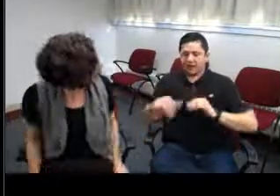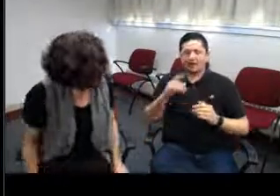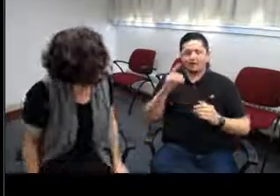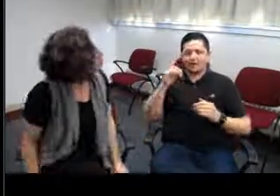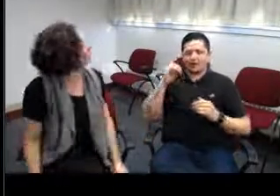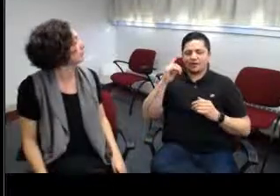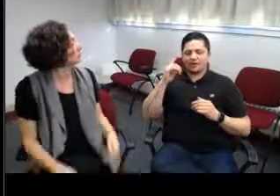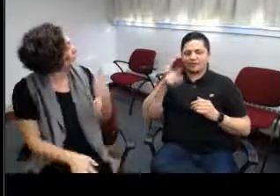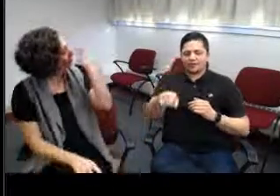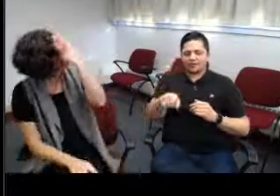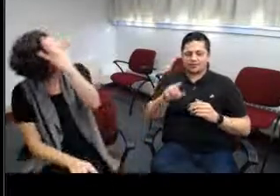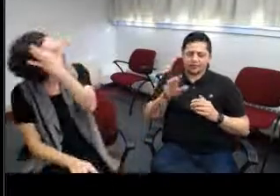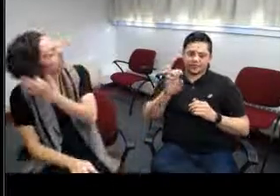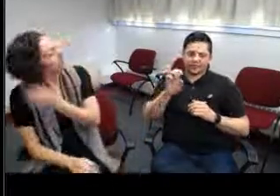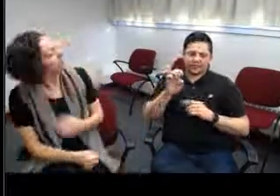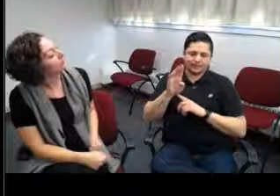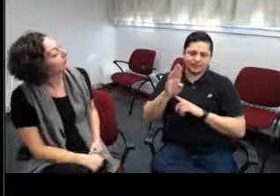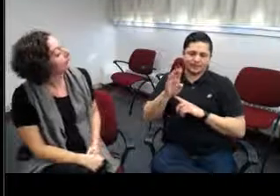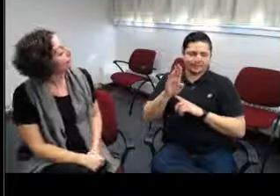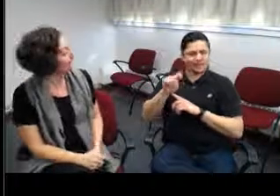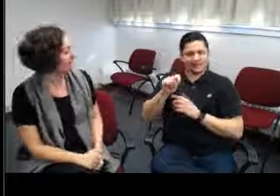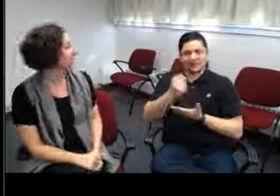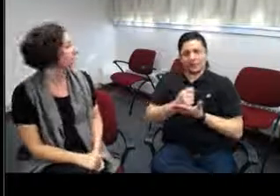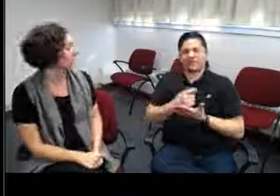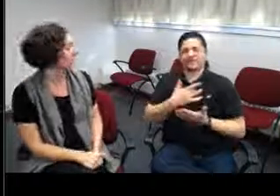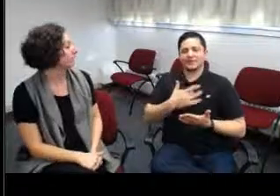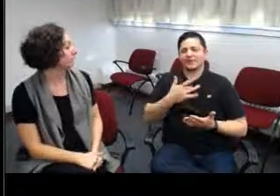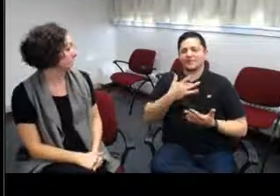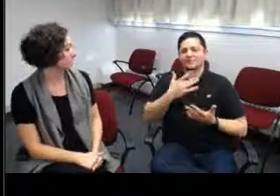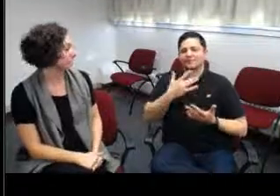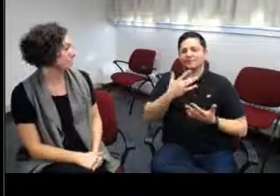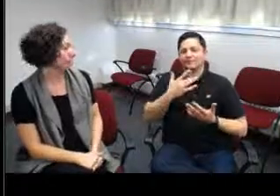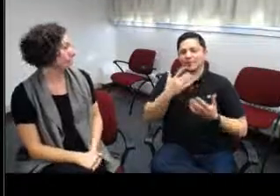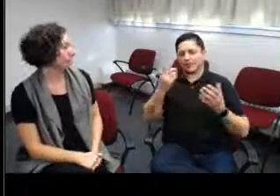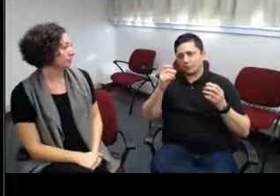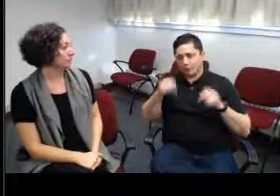Yes. And also to add to that,